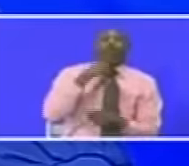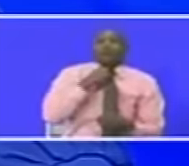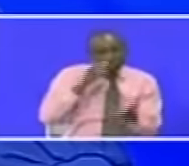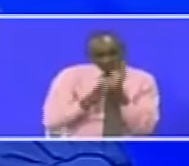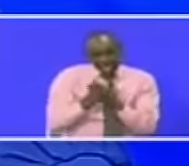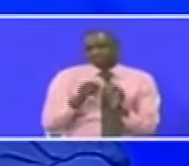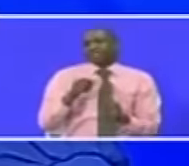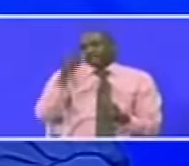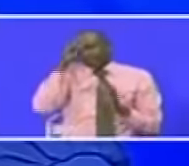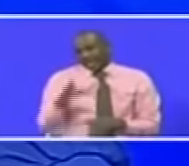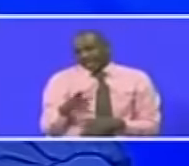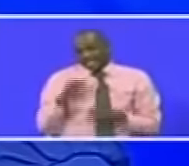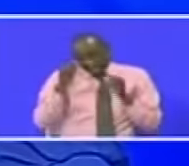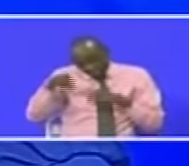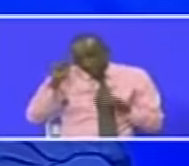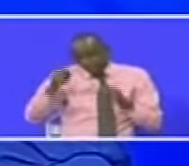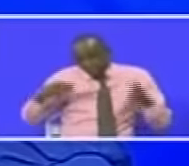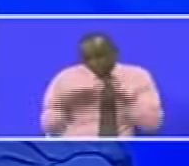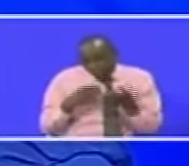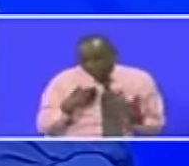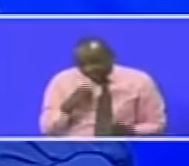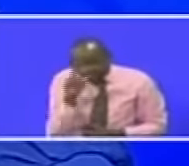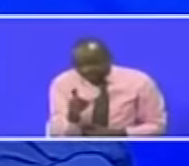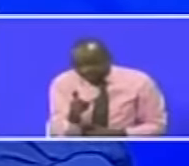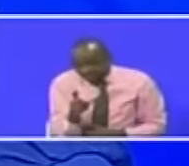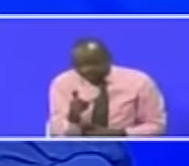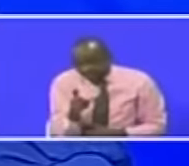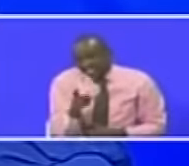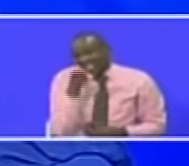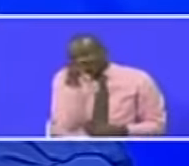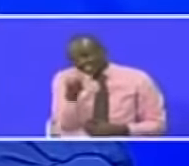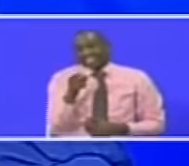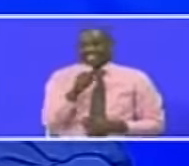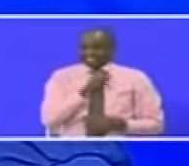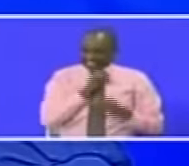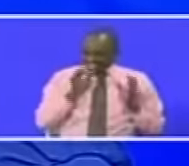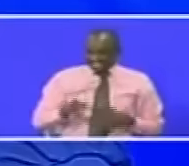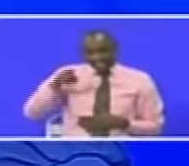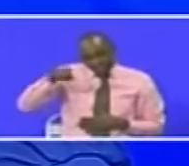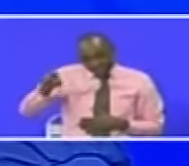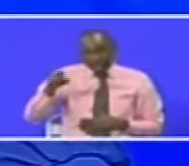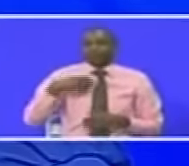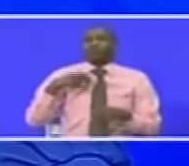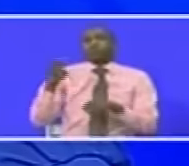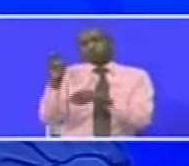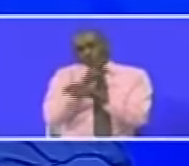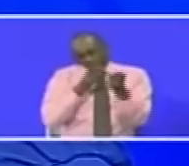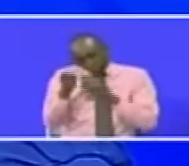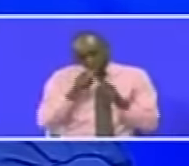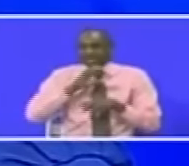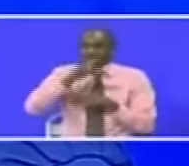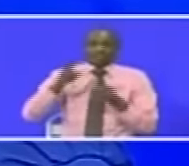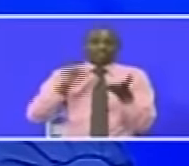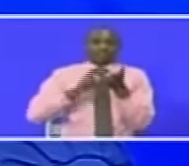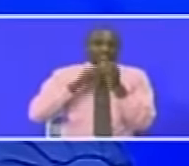seat? Do they also face a conflict of interest? Granted, the Senate has not been the best watchdog over county resources,